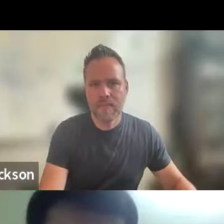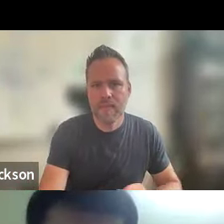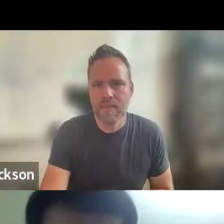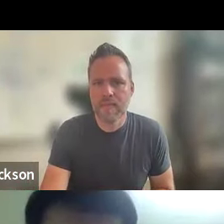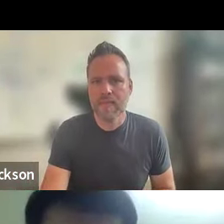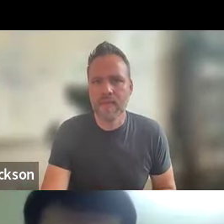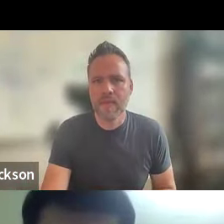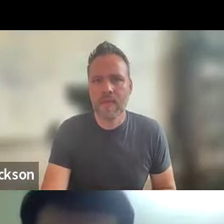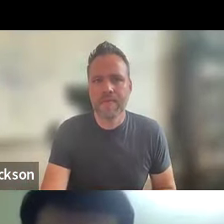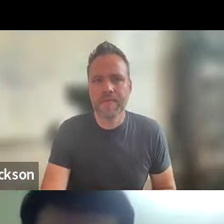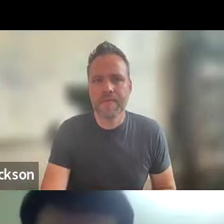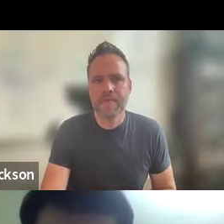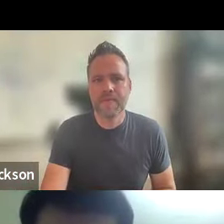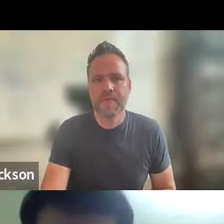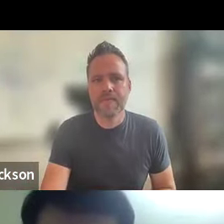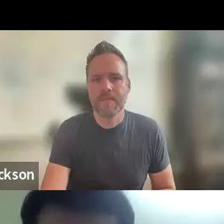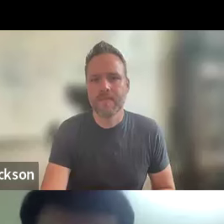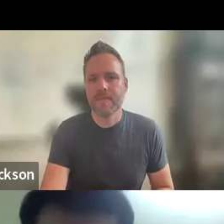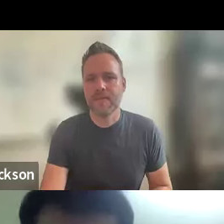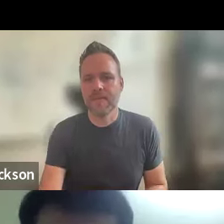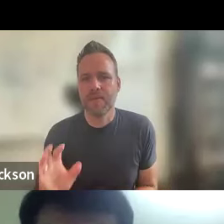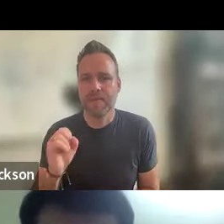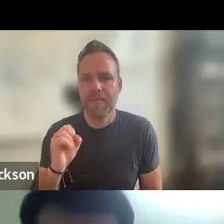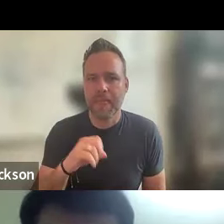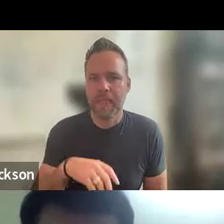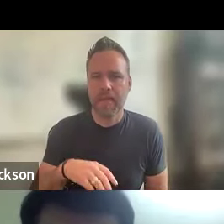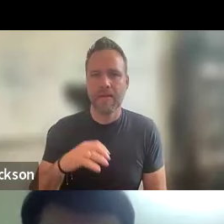And Destiny says it's the Glossary Sign Language channel.